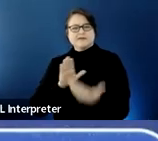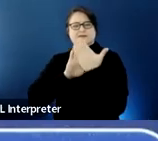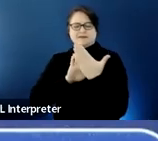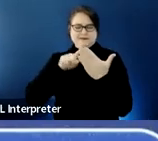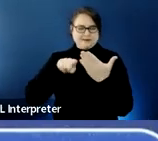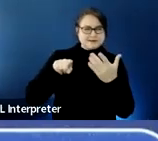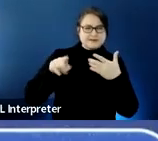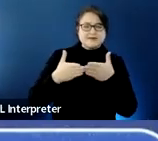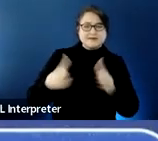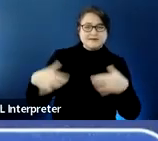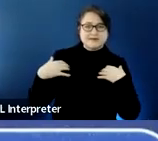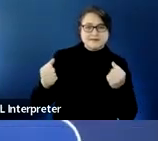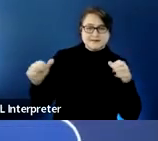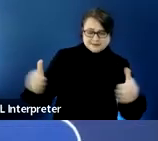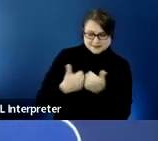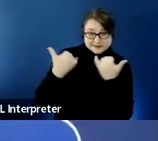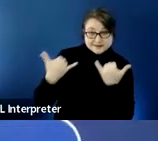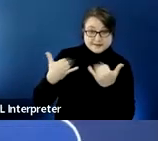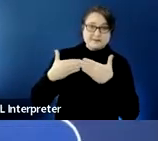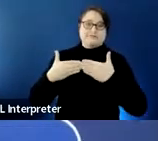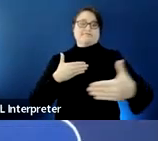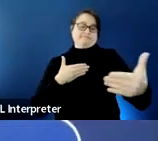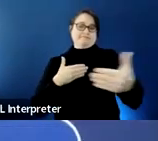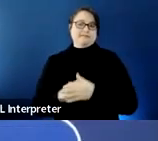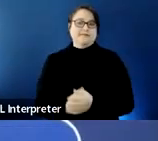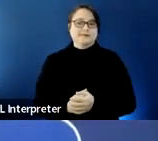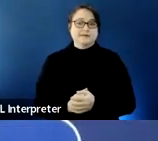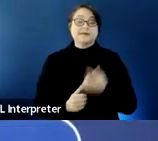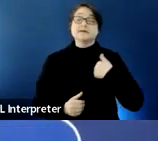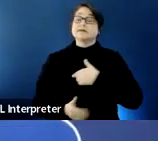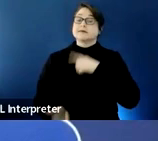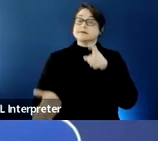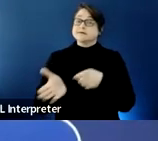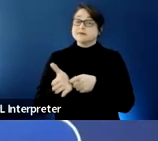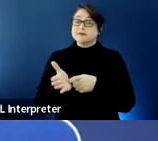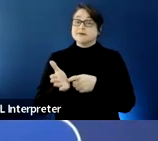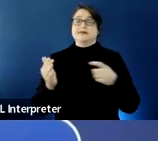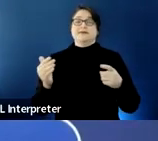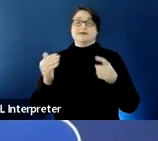21st century and beyond. We recognize that diversity, equity, inclusion, and